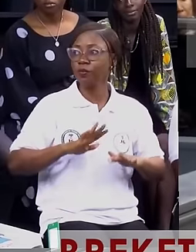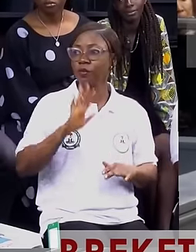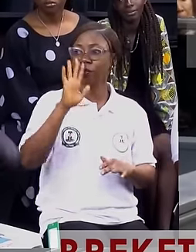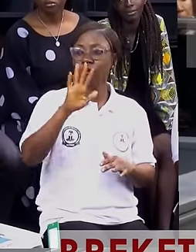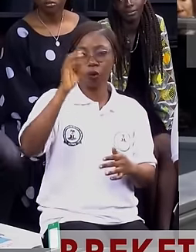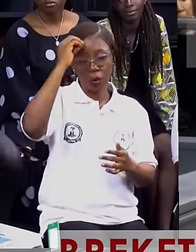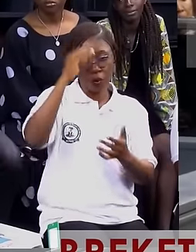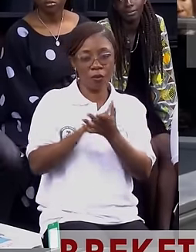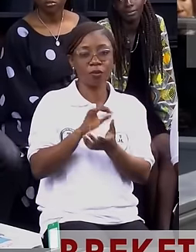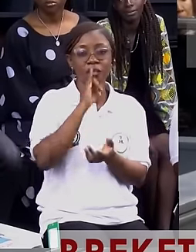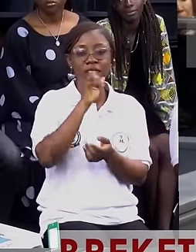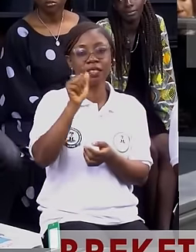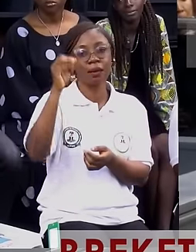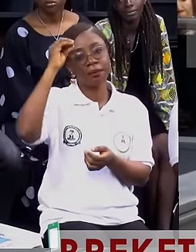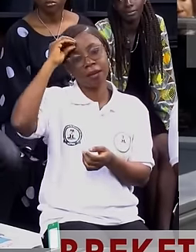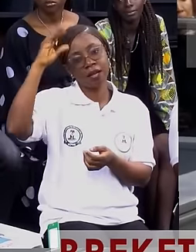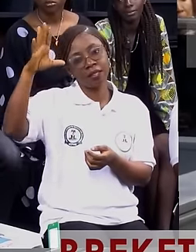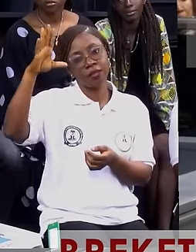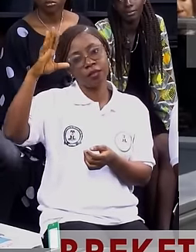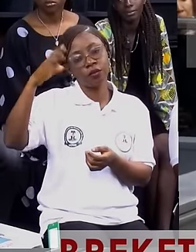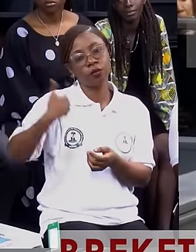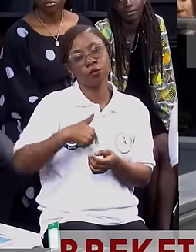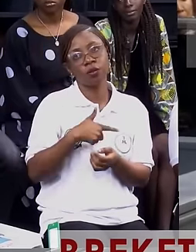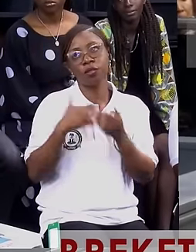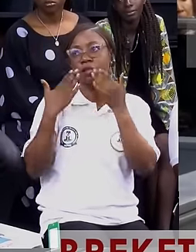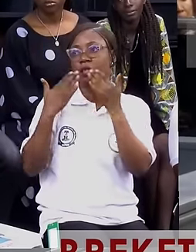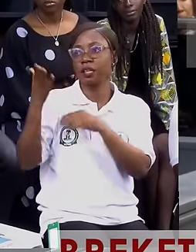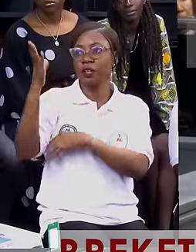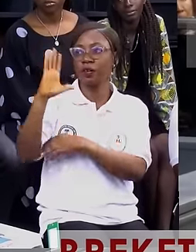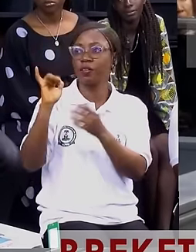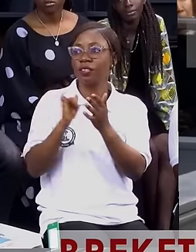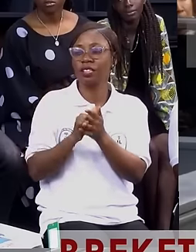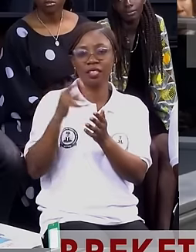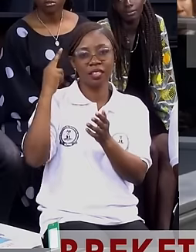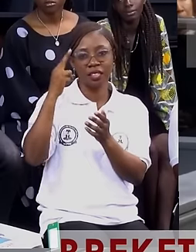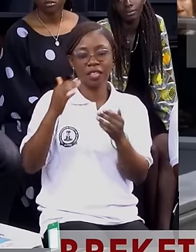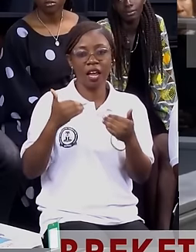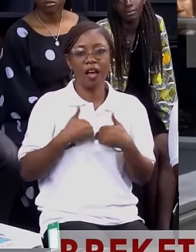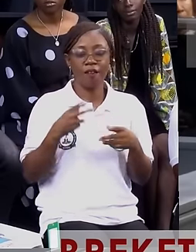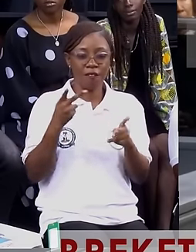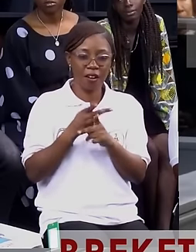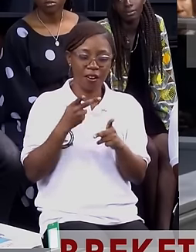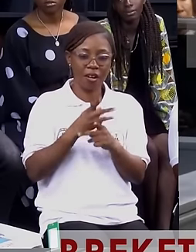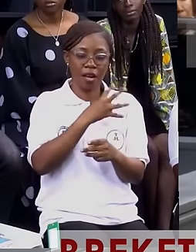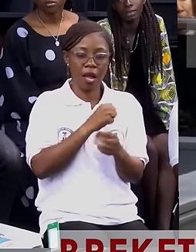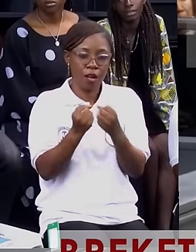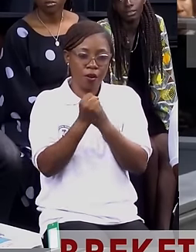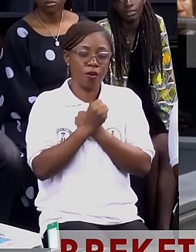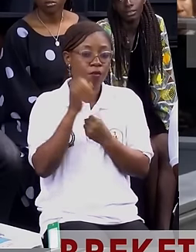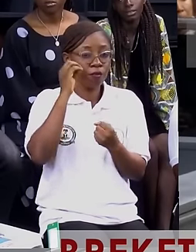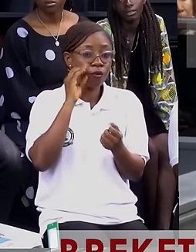husband is a man. We are thankful to God that he has a caring and loving wife like